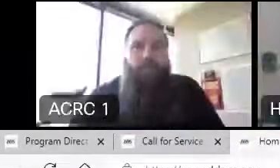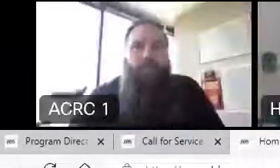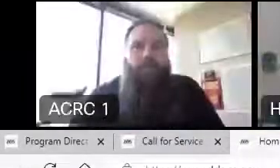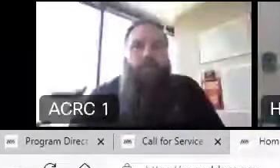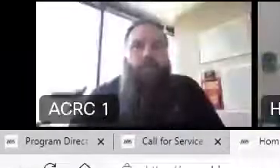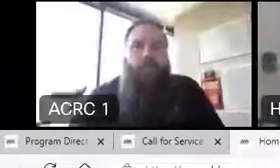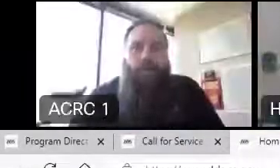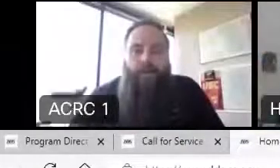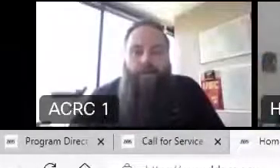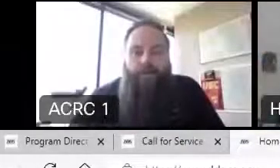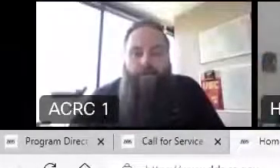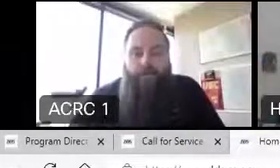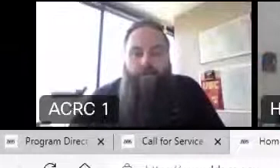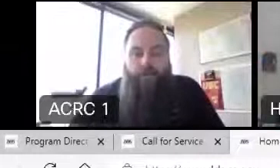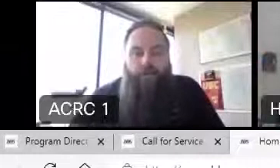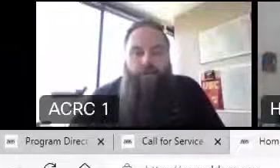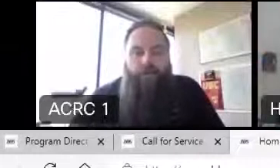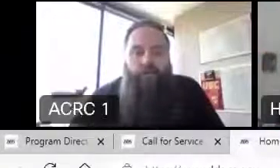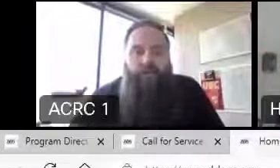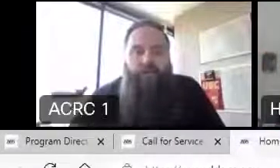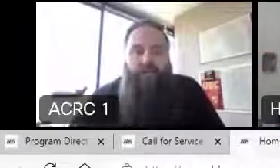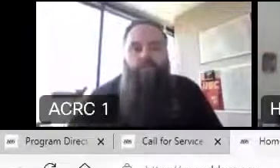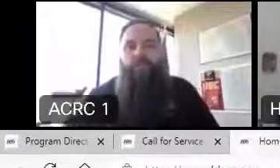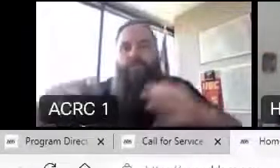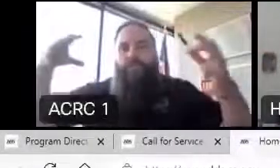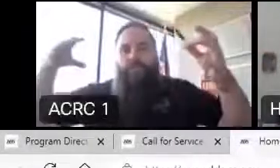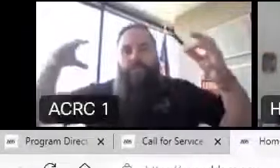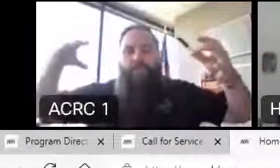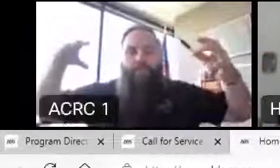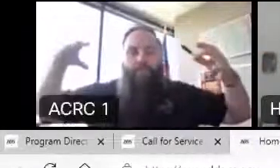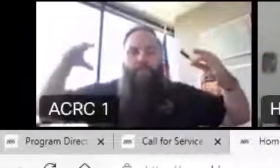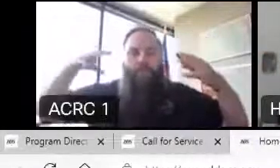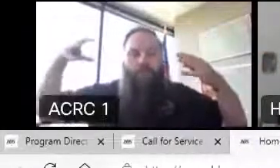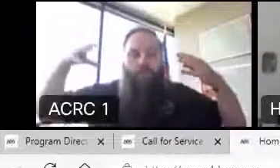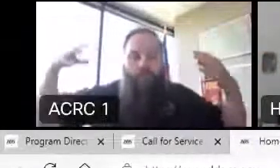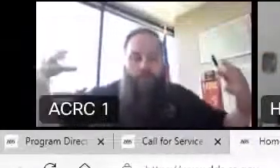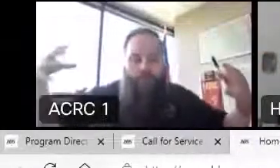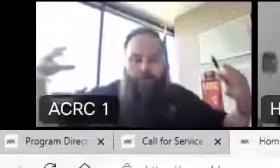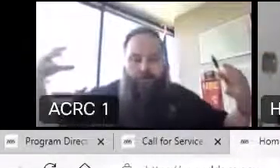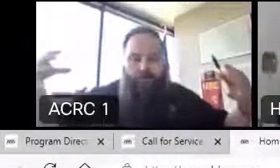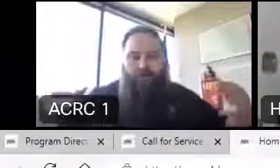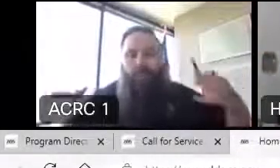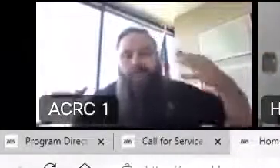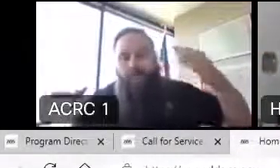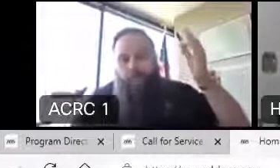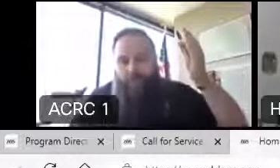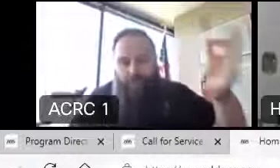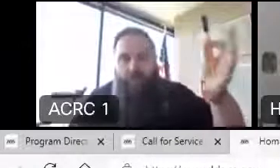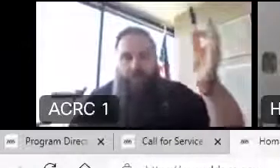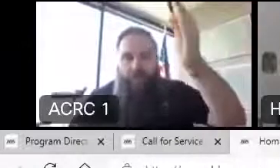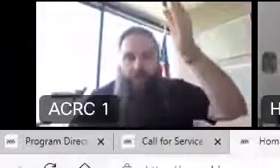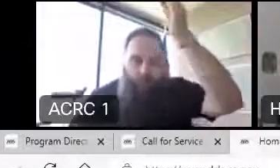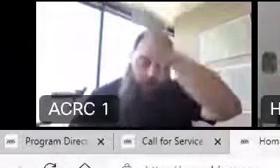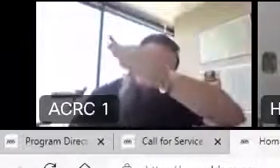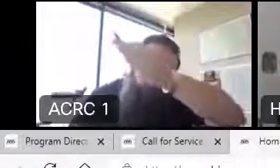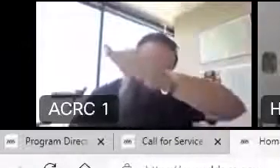There we go. And so again, as you guys are familiar with Coffee with Community Services, when we do this meeting, I like to show folks where you can locate this information. So I typically